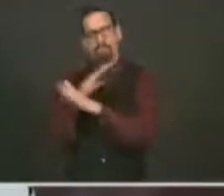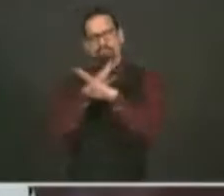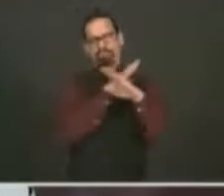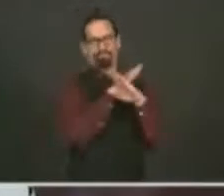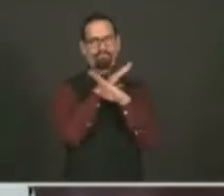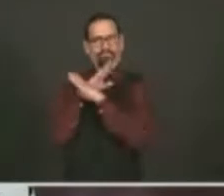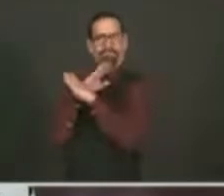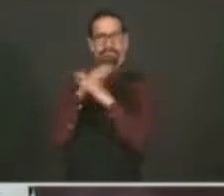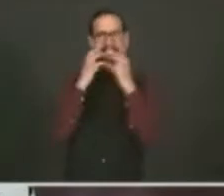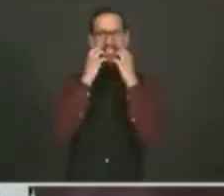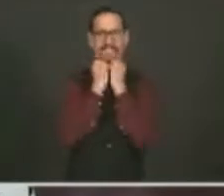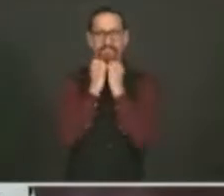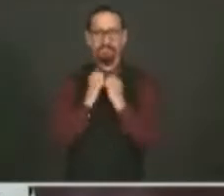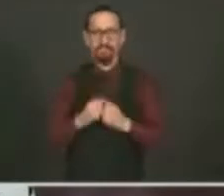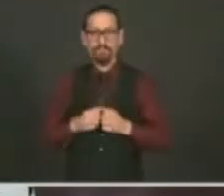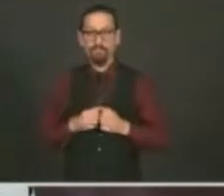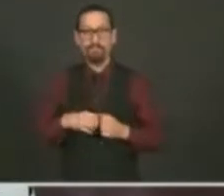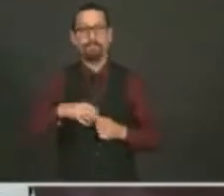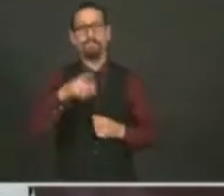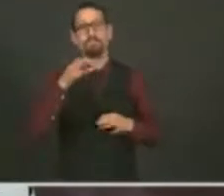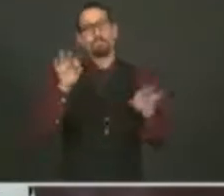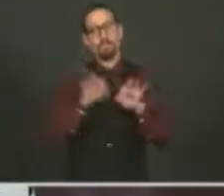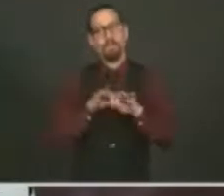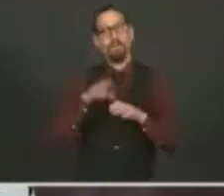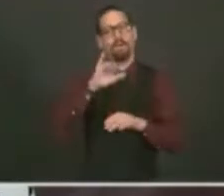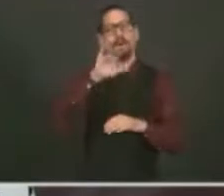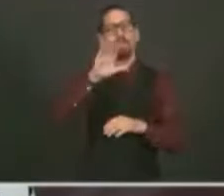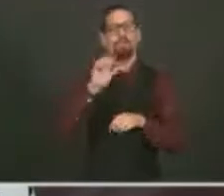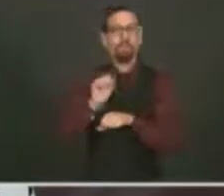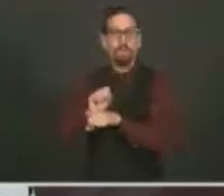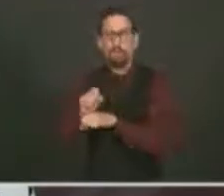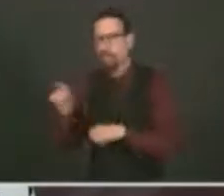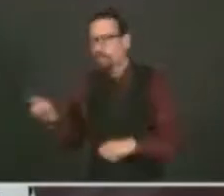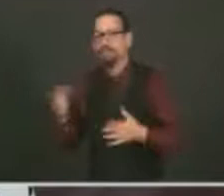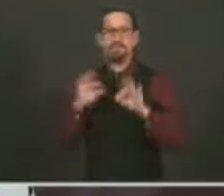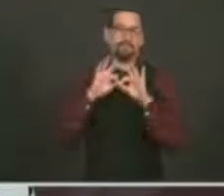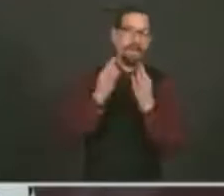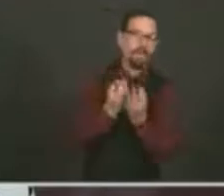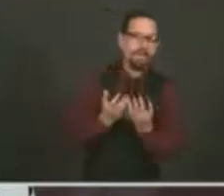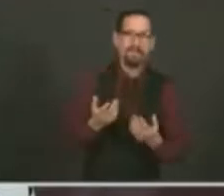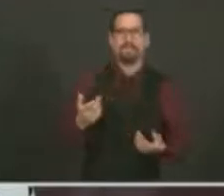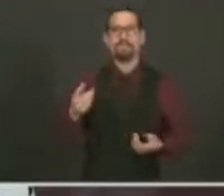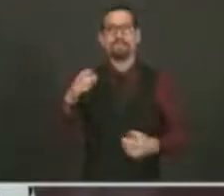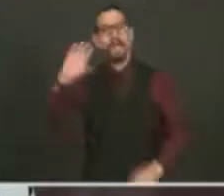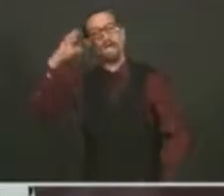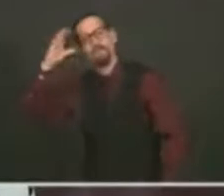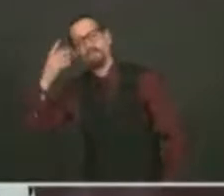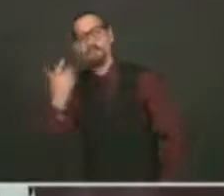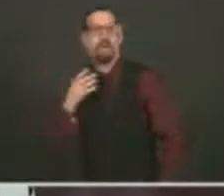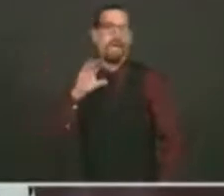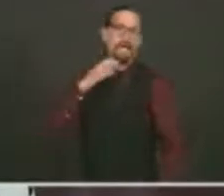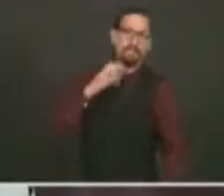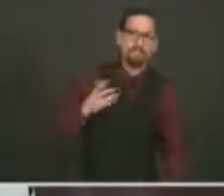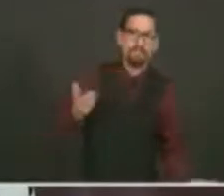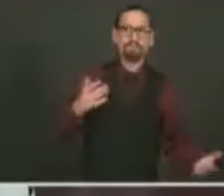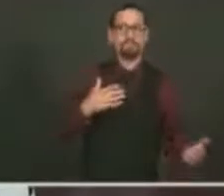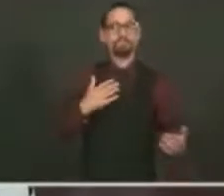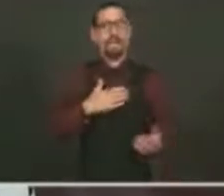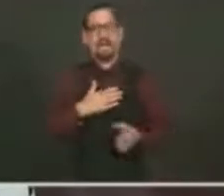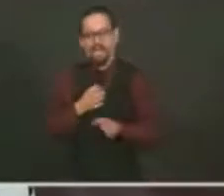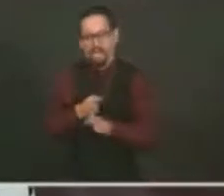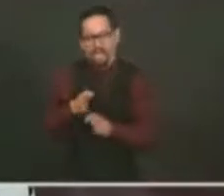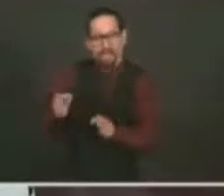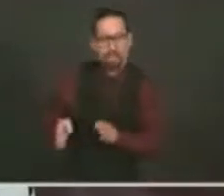you. On the one hand, they're your colleagues, your family member, a cousin, a neighbor, or anyone